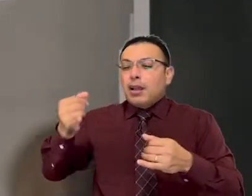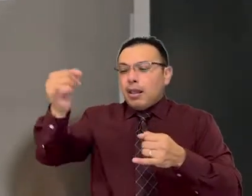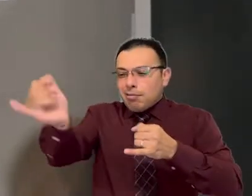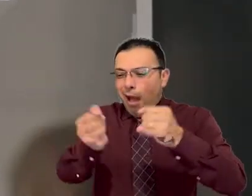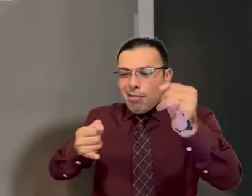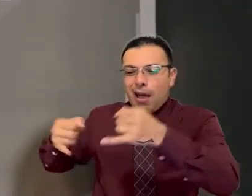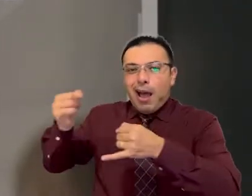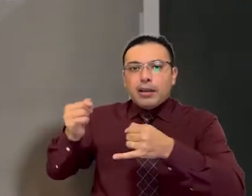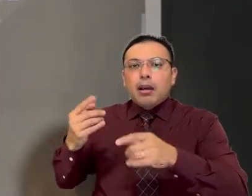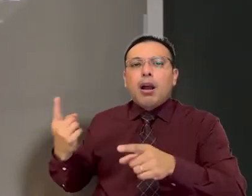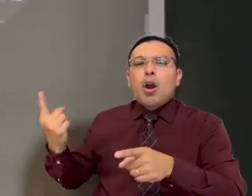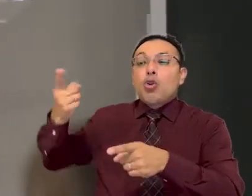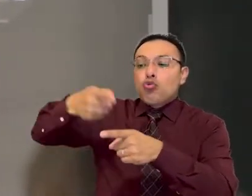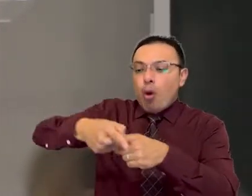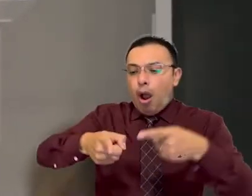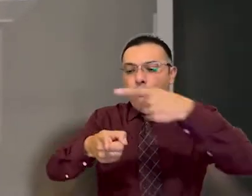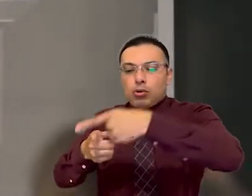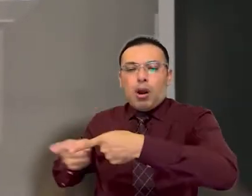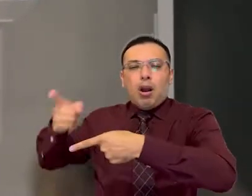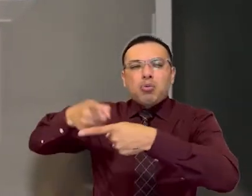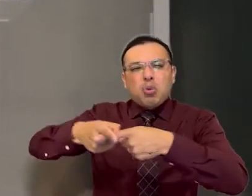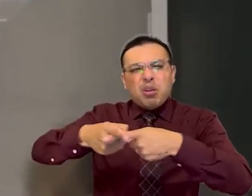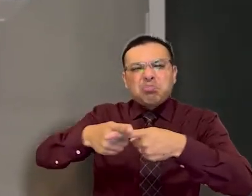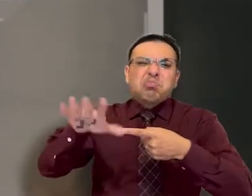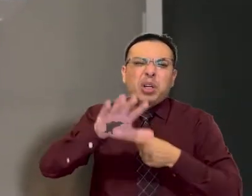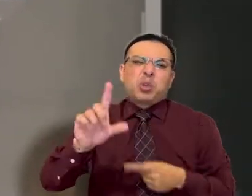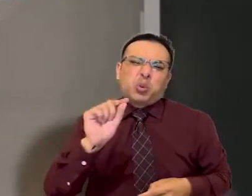is in that development phase.